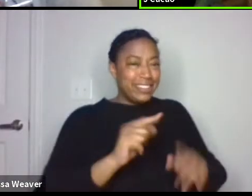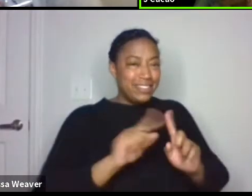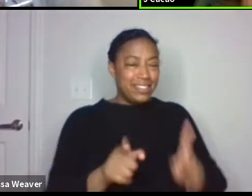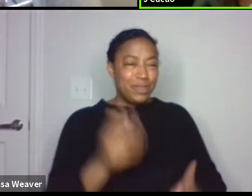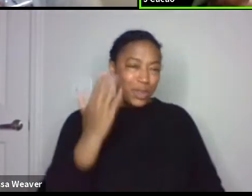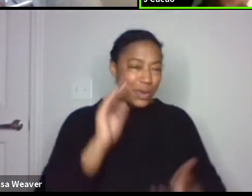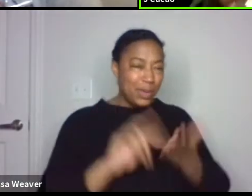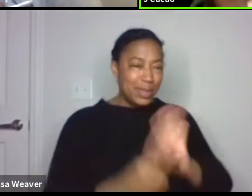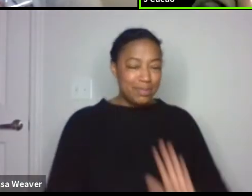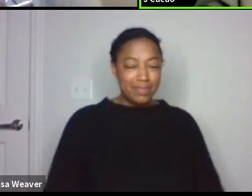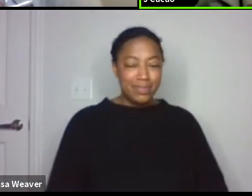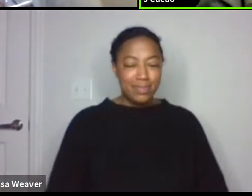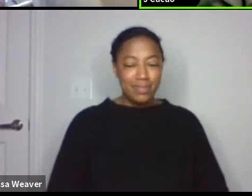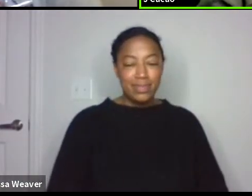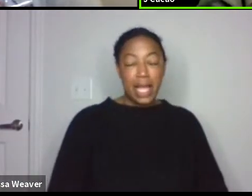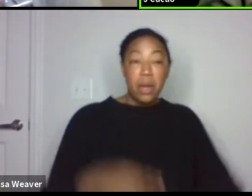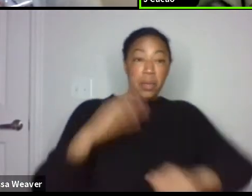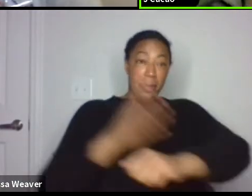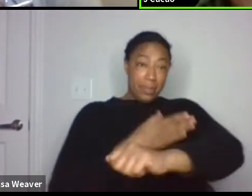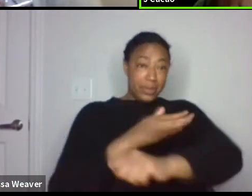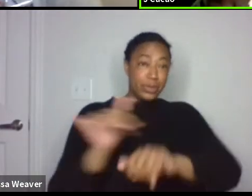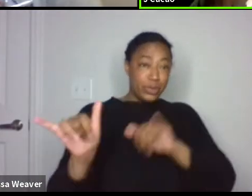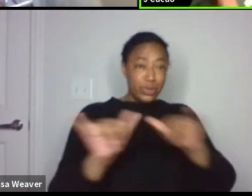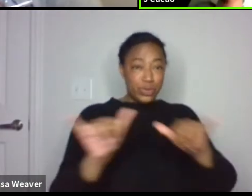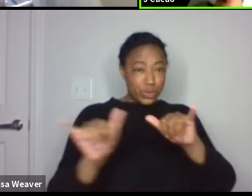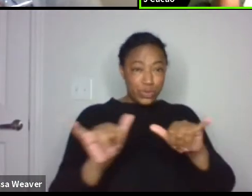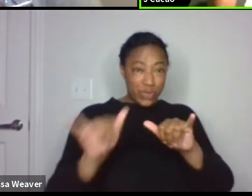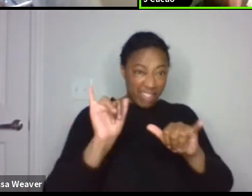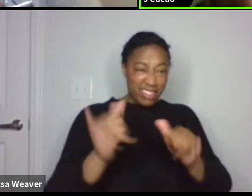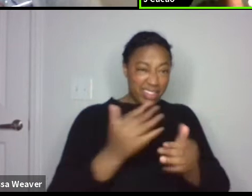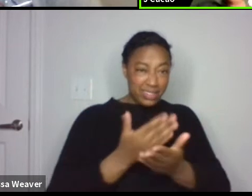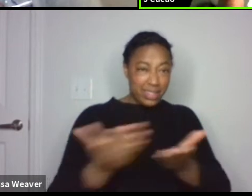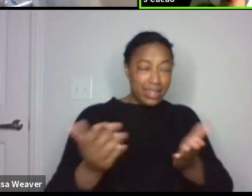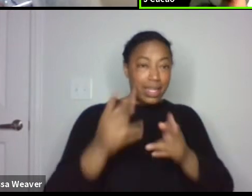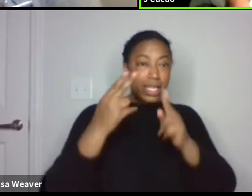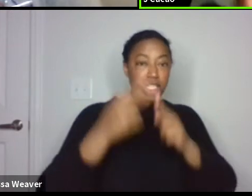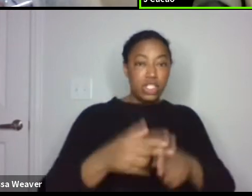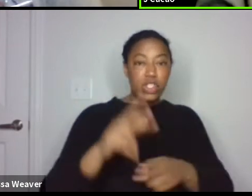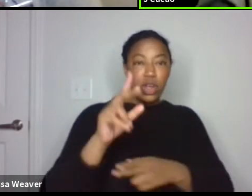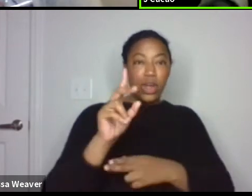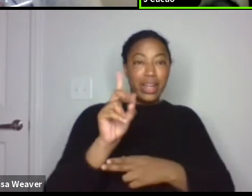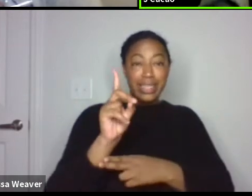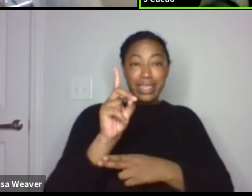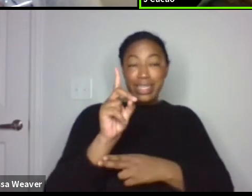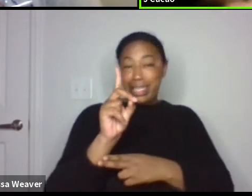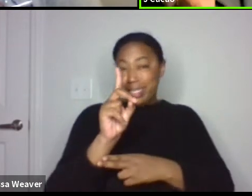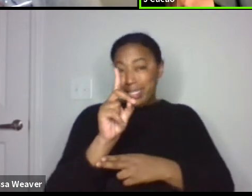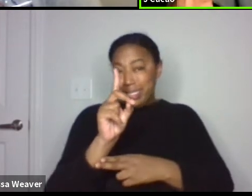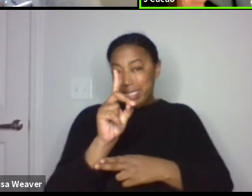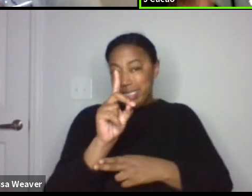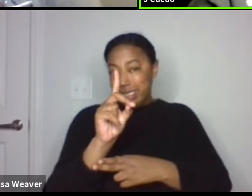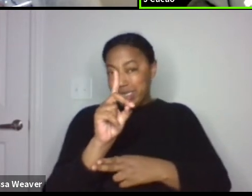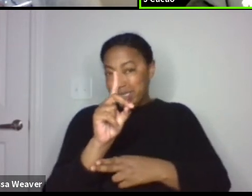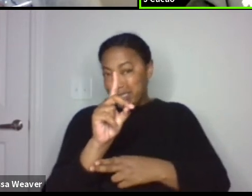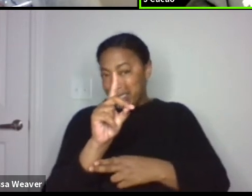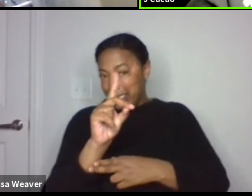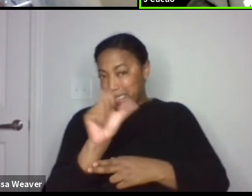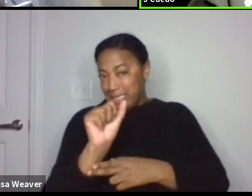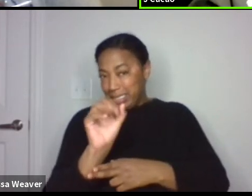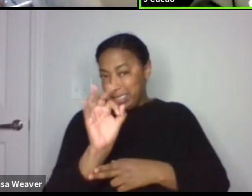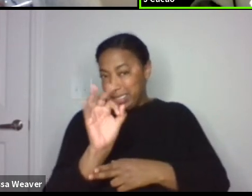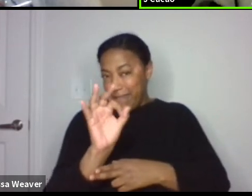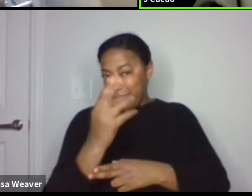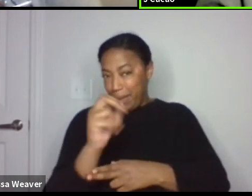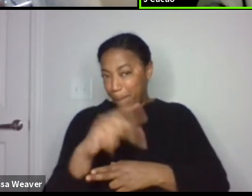I'm saying? Even with music. You know what I'm saying? Like that's a thing. It's called dip hop, deaf hip hop. You know what I mean? So you have deaf individuals